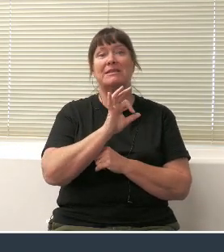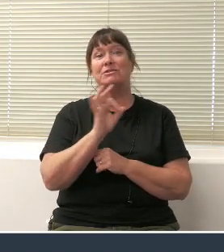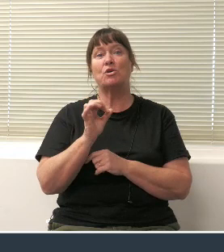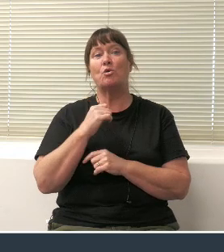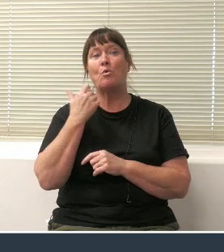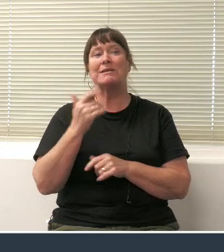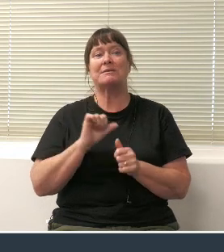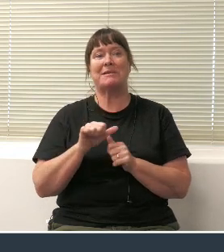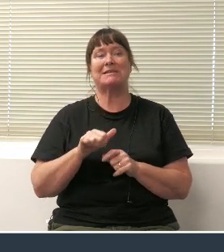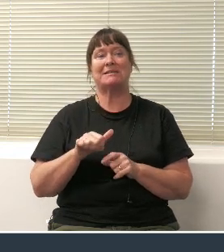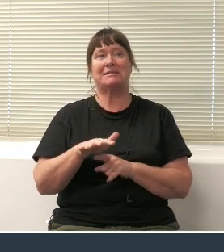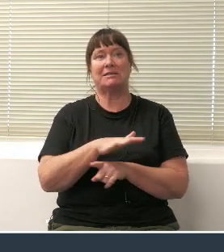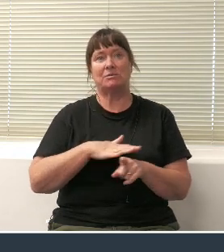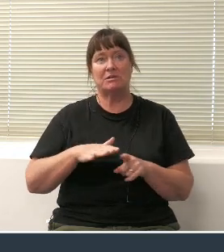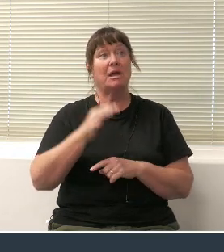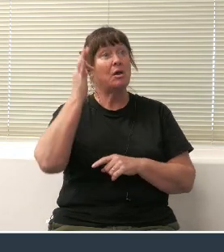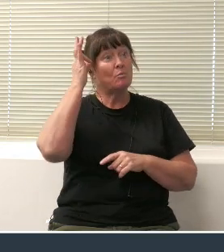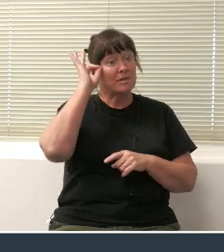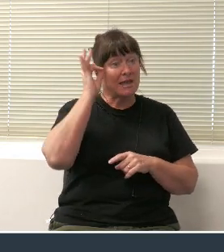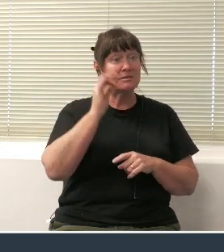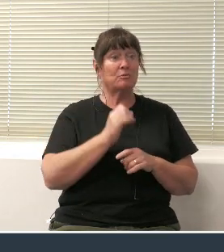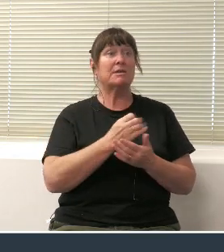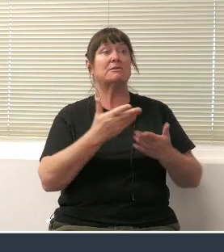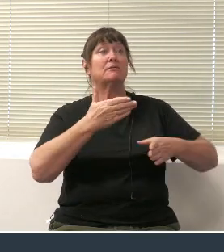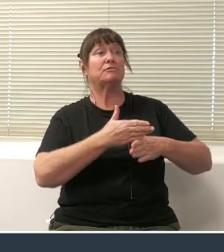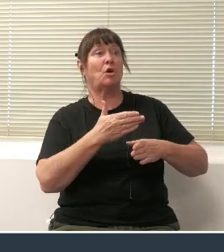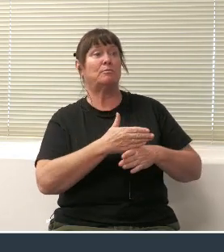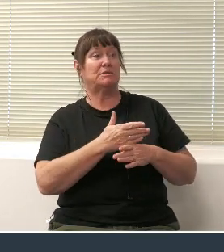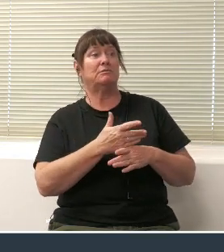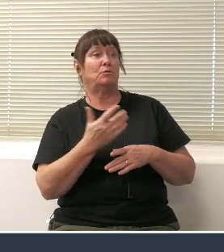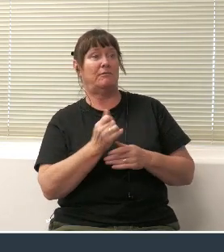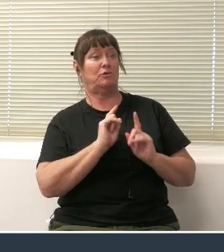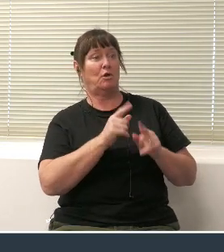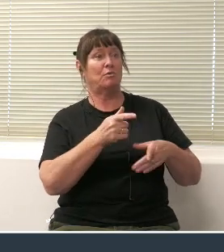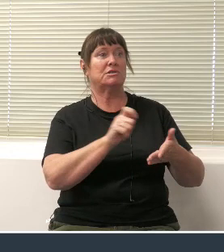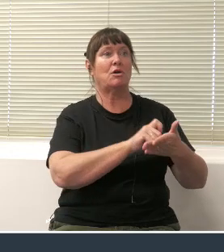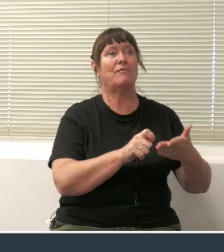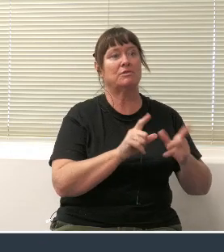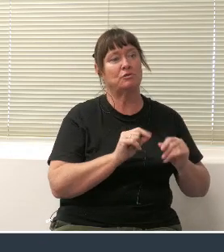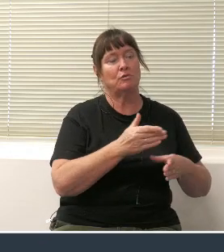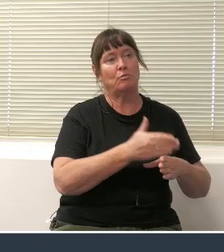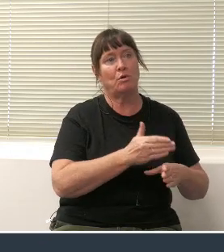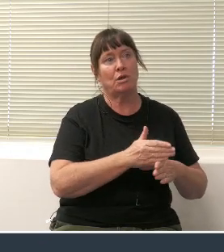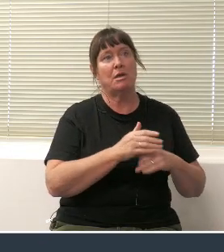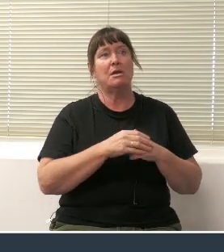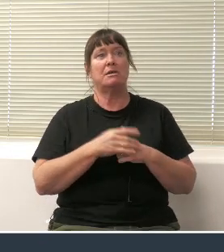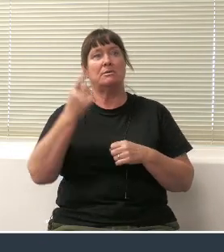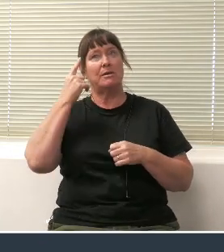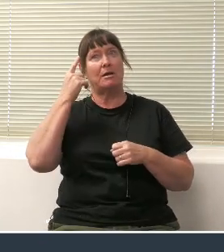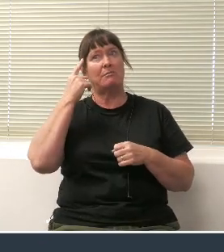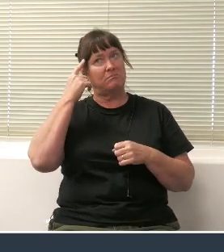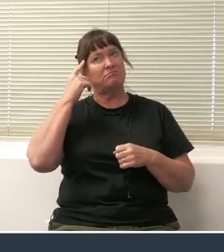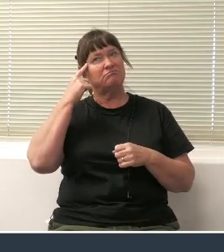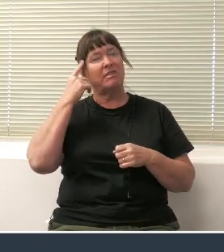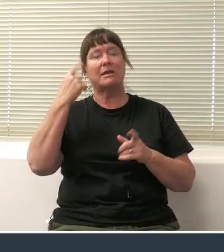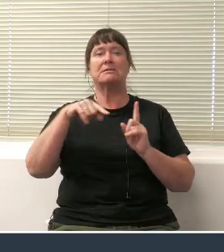best scenario, and certainly in council there's a lot of jobs that can't be done from home. So I see this as a positive way, and